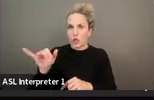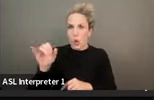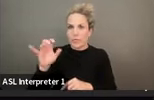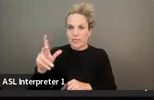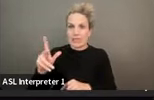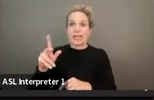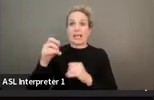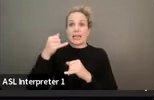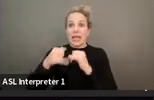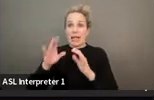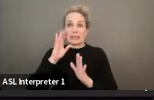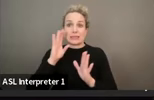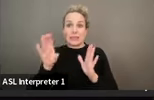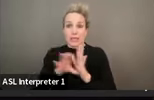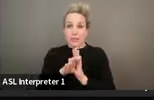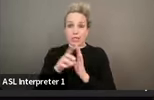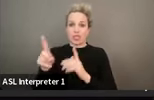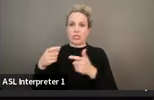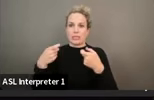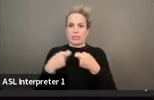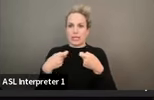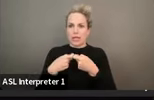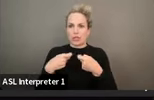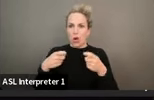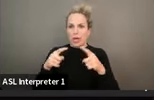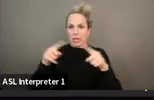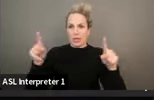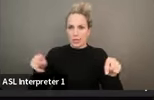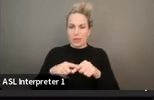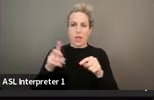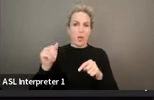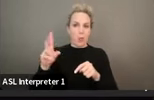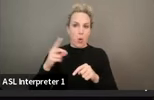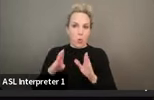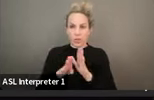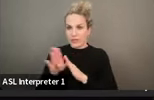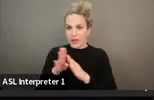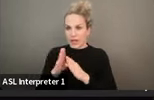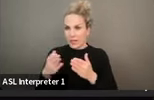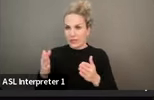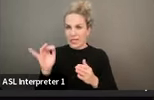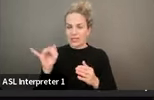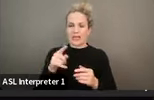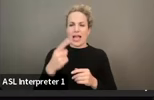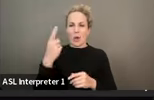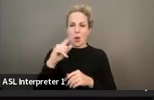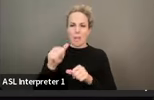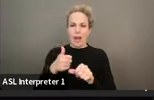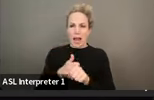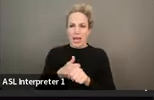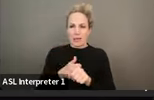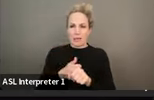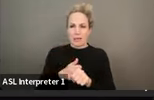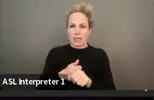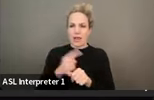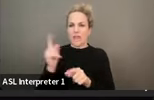image here is of a electronics board of sorts. We're developing things like this. I have one behind me, the first iteration